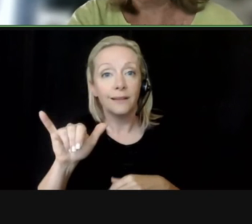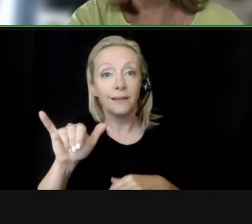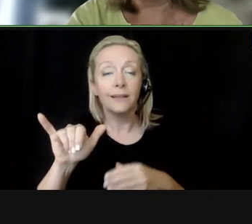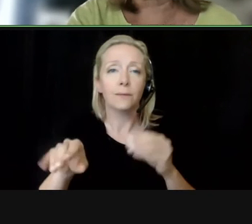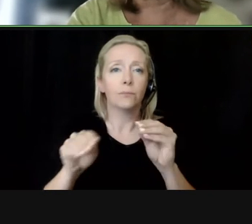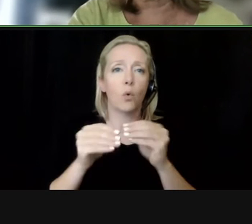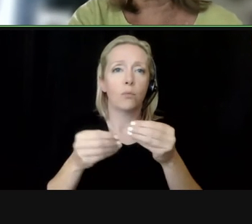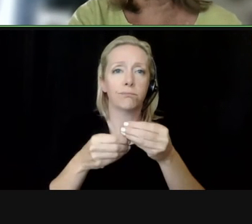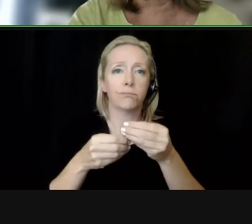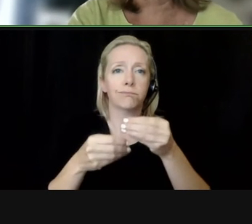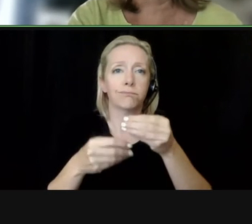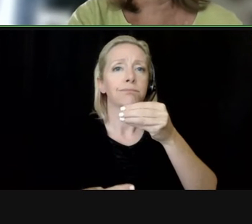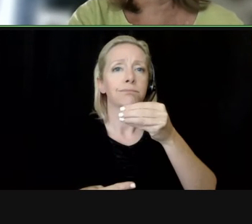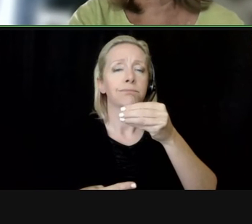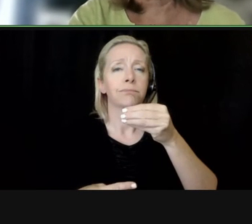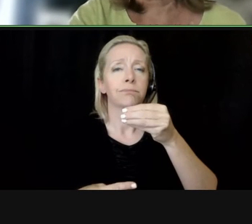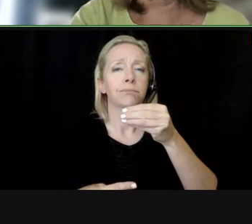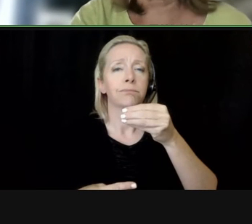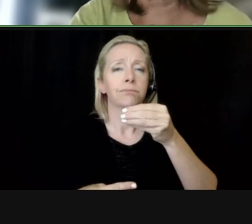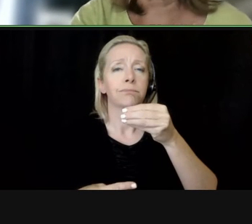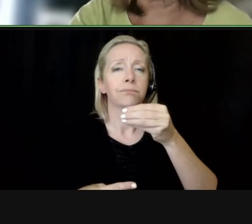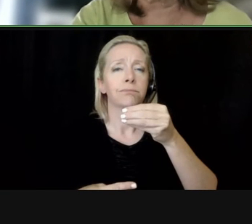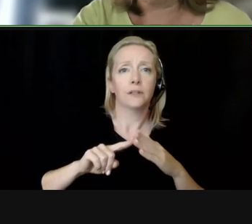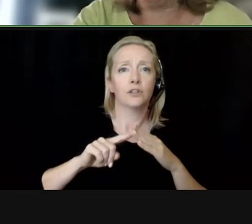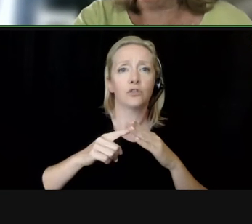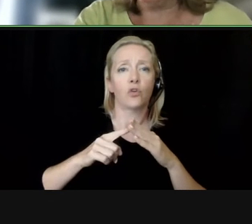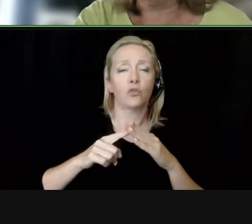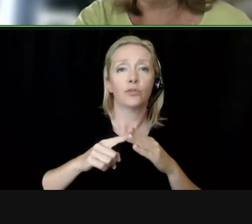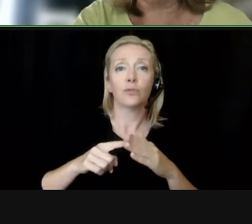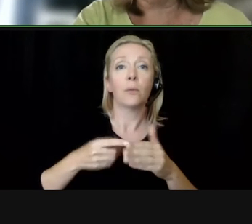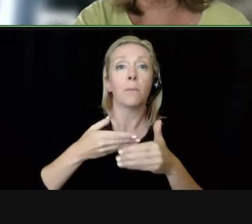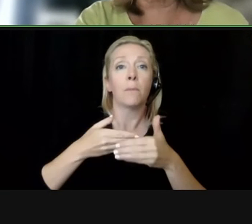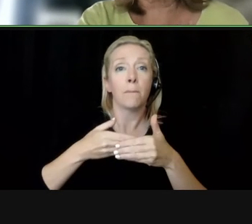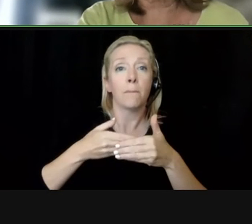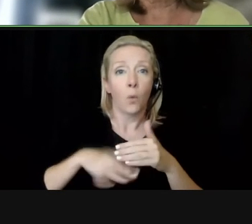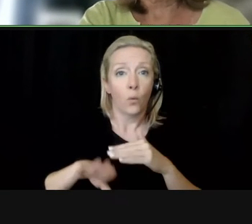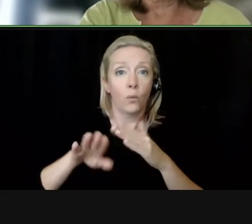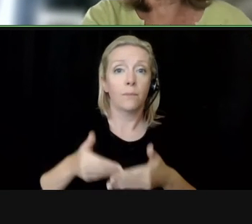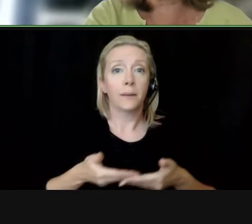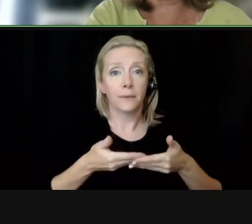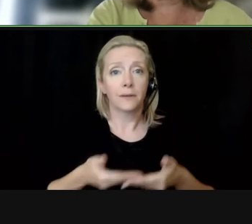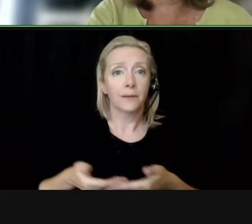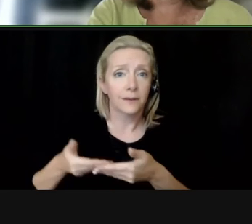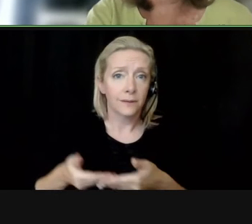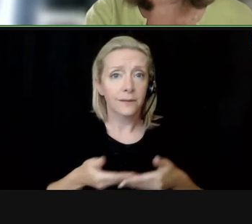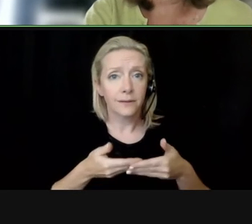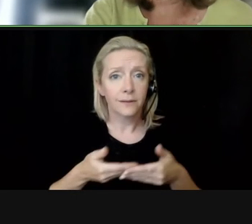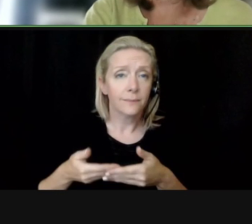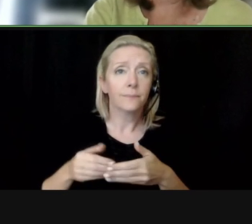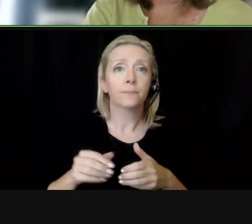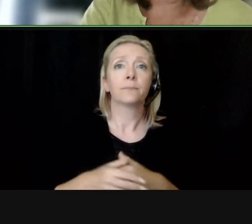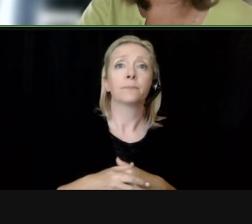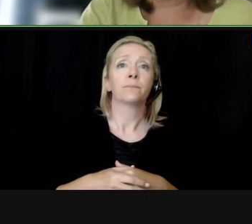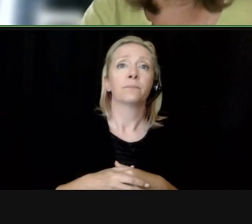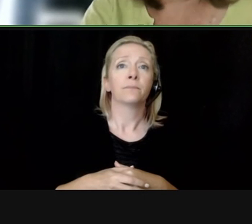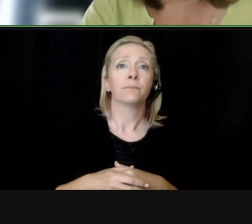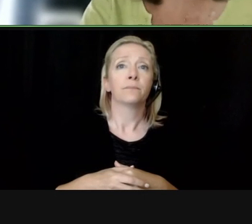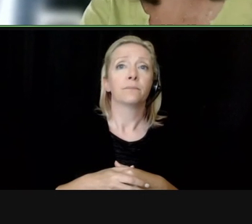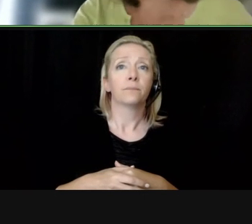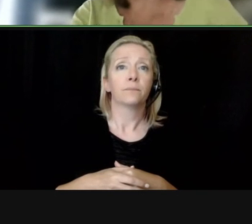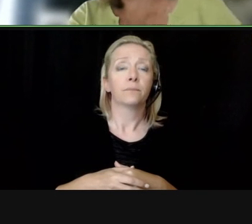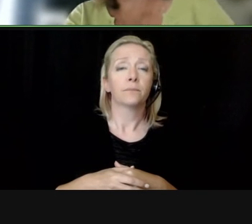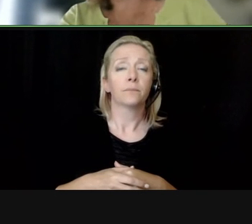that. And it really starts at the time of the birth of a child. So people will ask, and they have